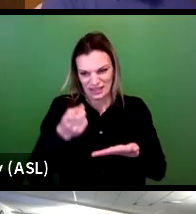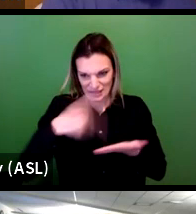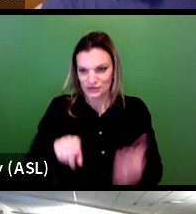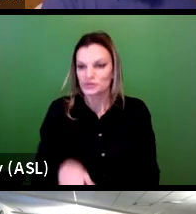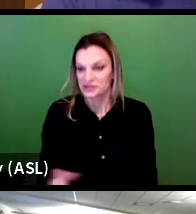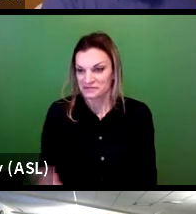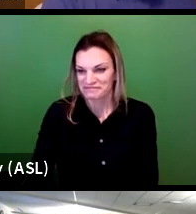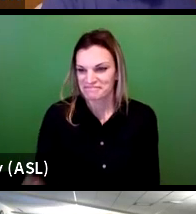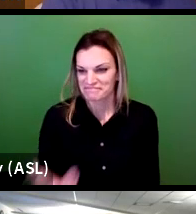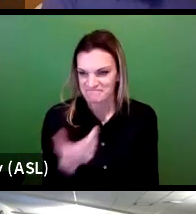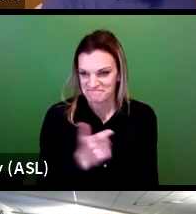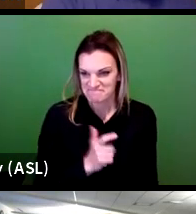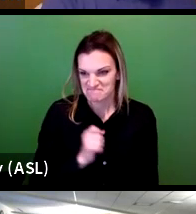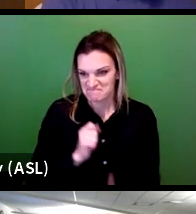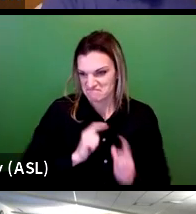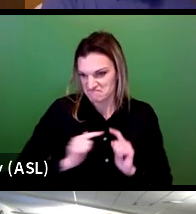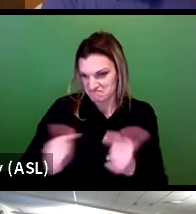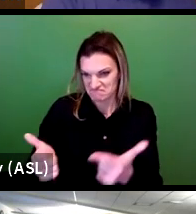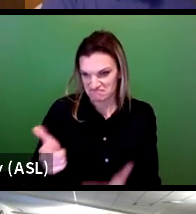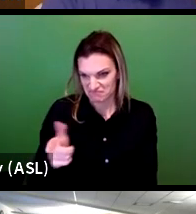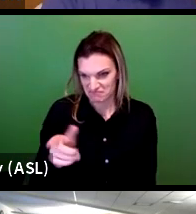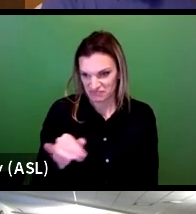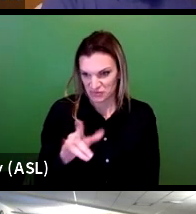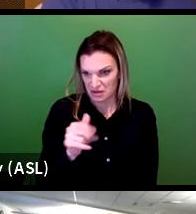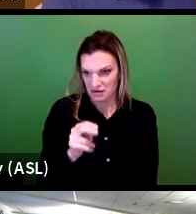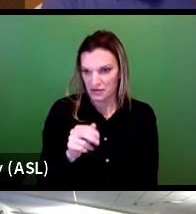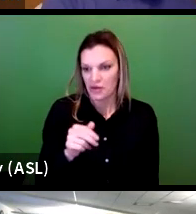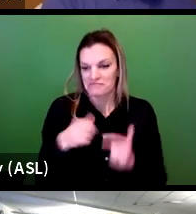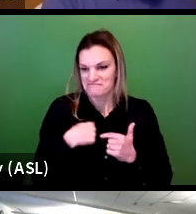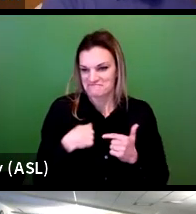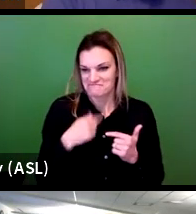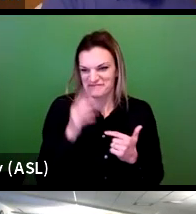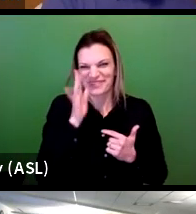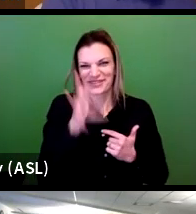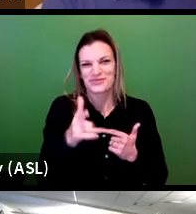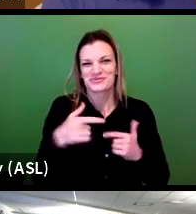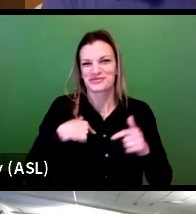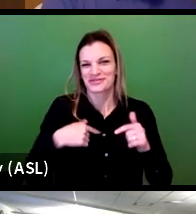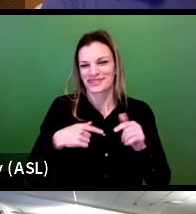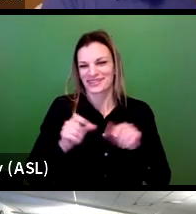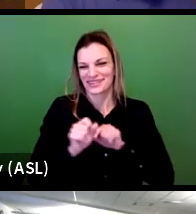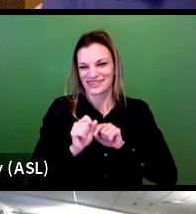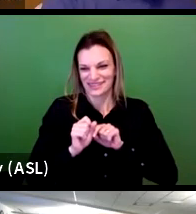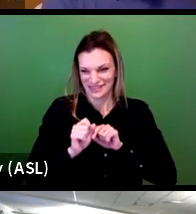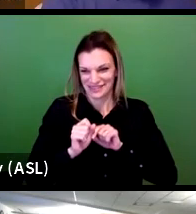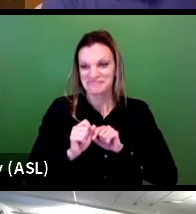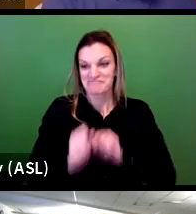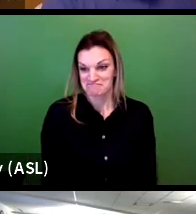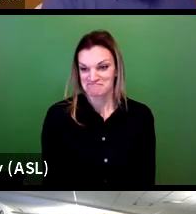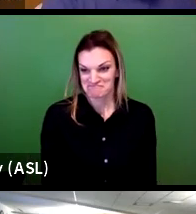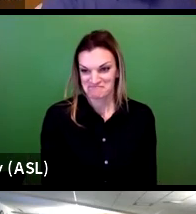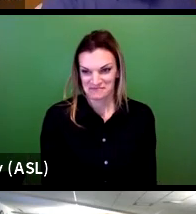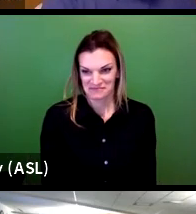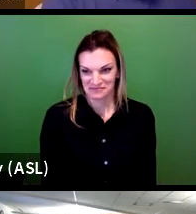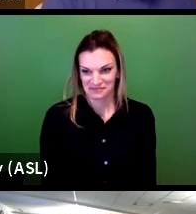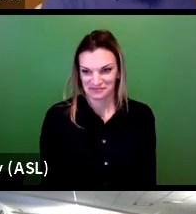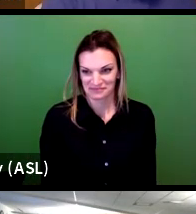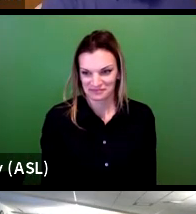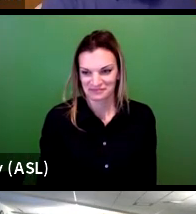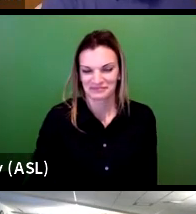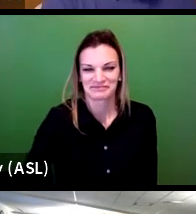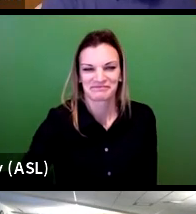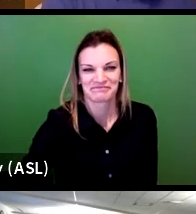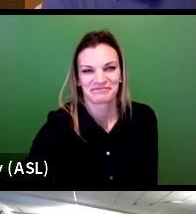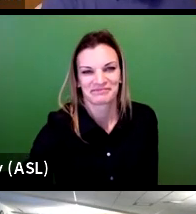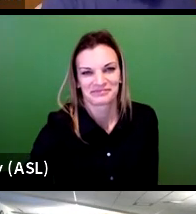be able to send along to you for your review some correspondence that we've received that is directed towards you